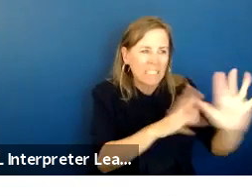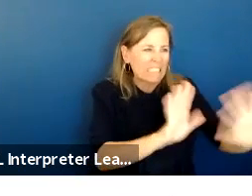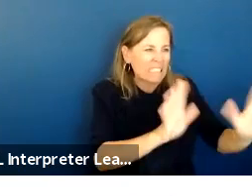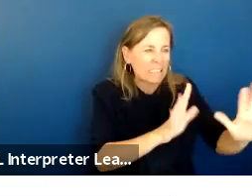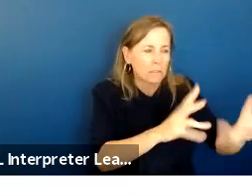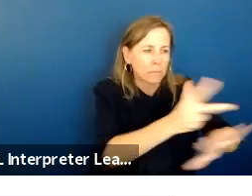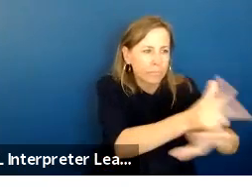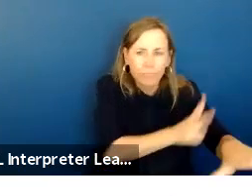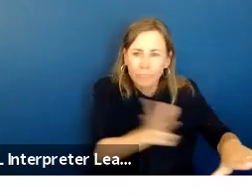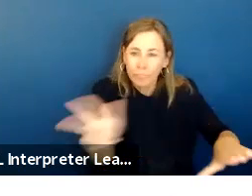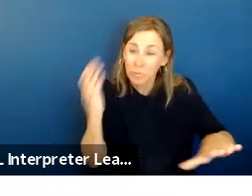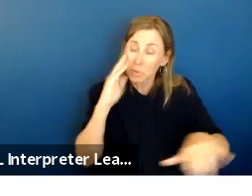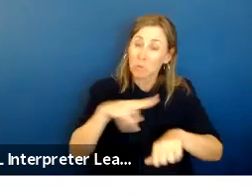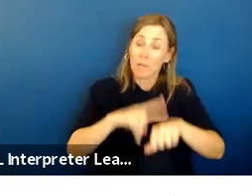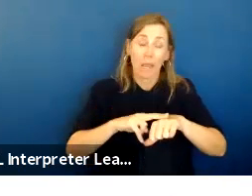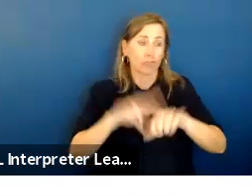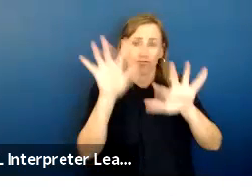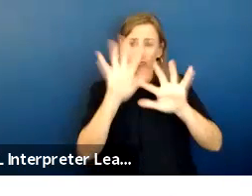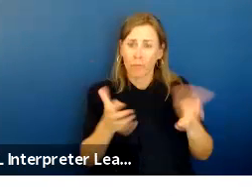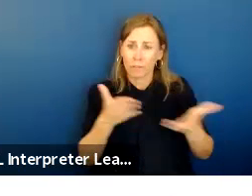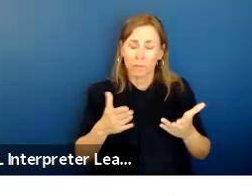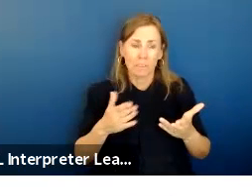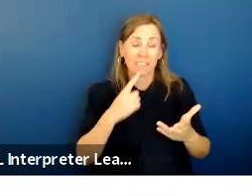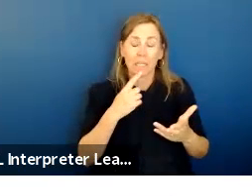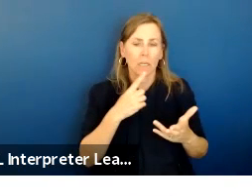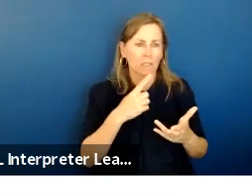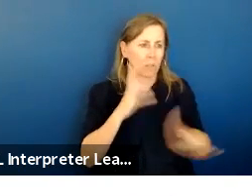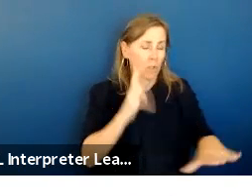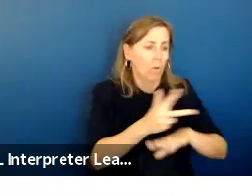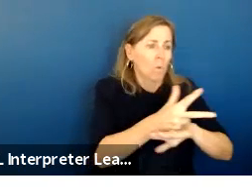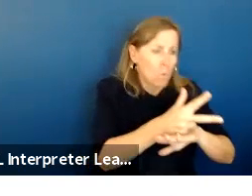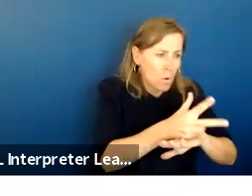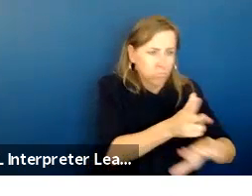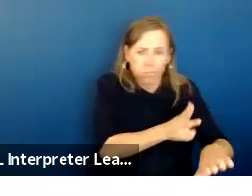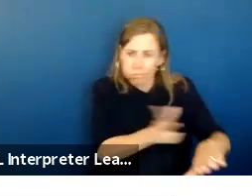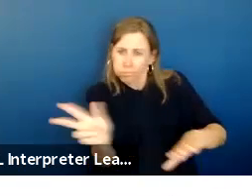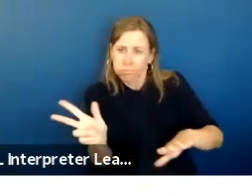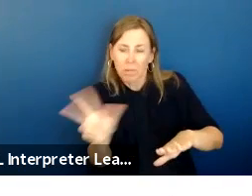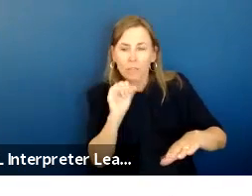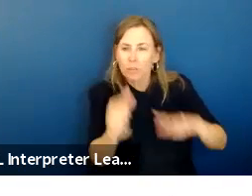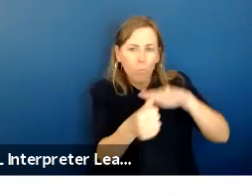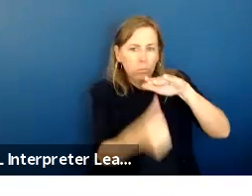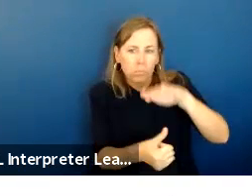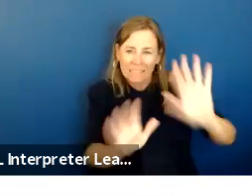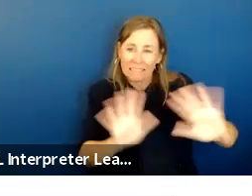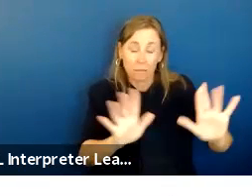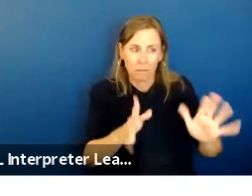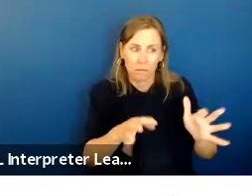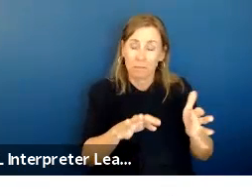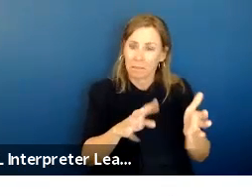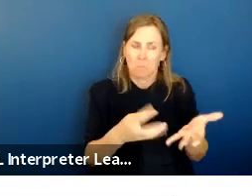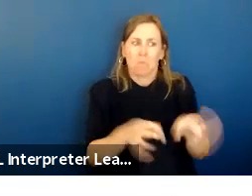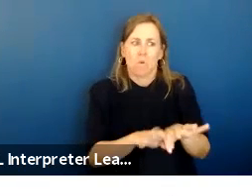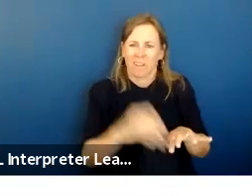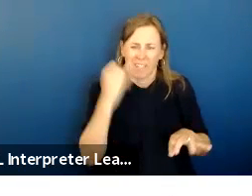Drown campaign warns people of the hazards of driving or walking through floodwaters. If you're unsure of your risks or have questions